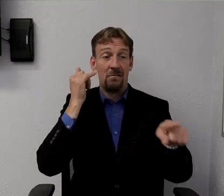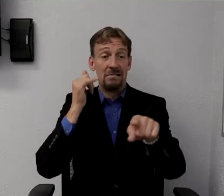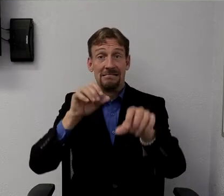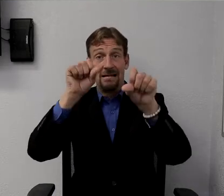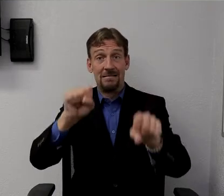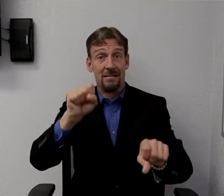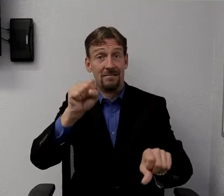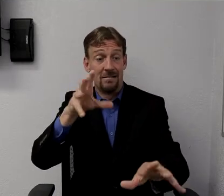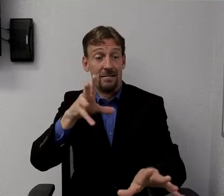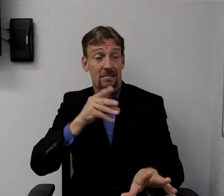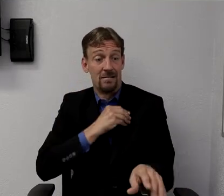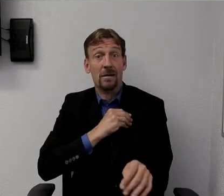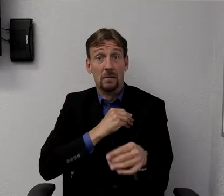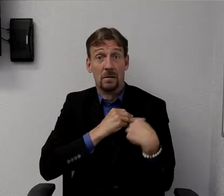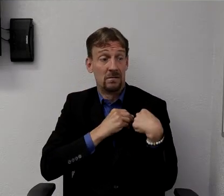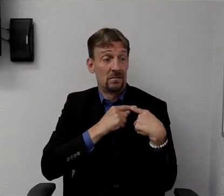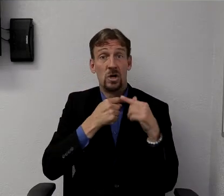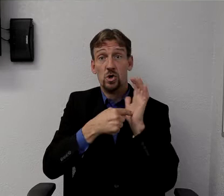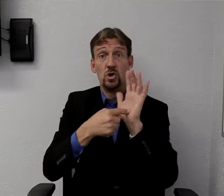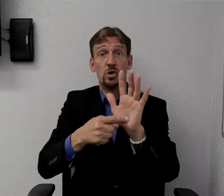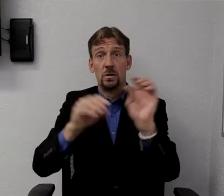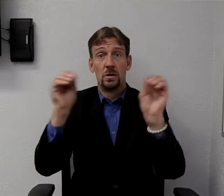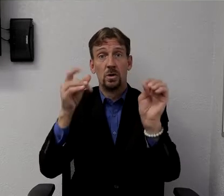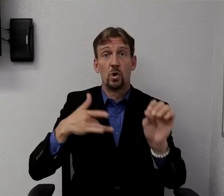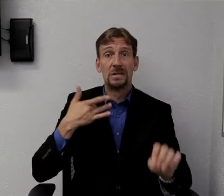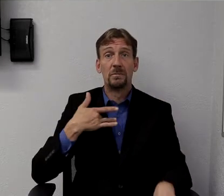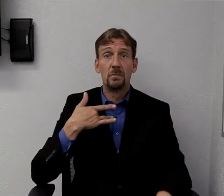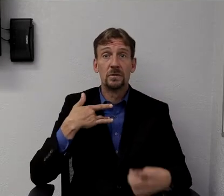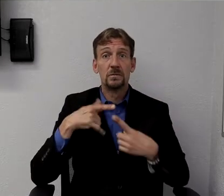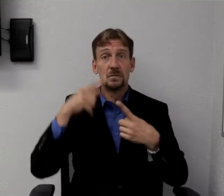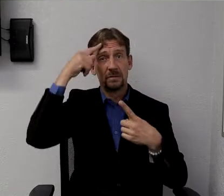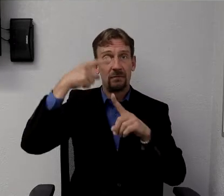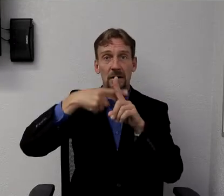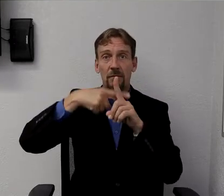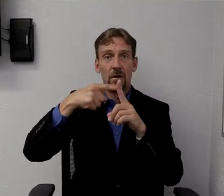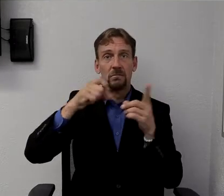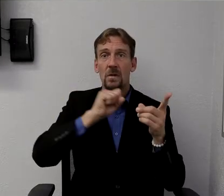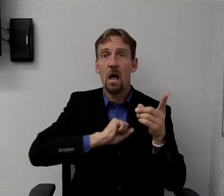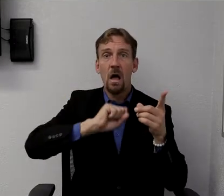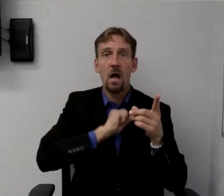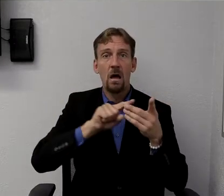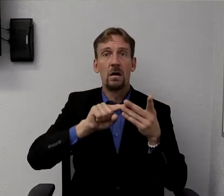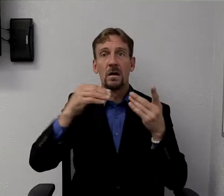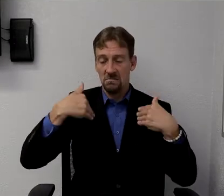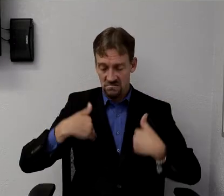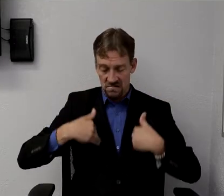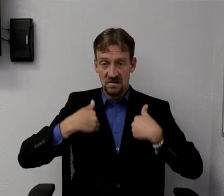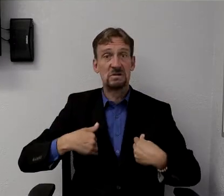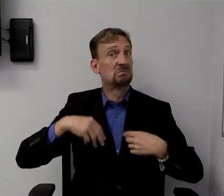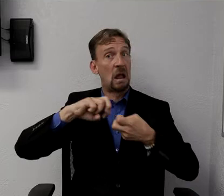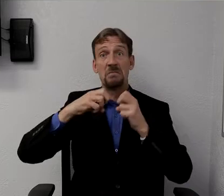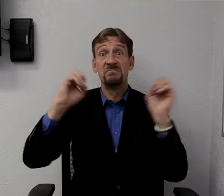exhibit no symptoms whatsoever, no fever, no cough, no respiratory distress, but they're